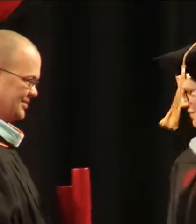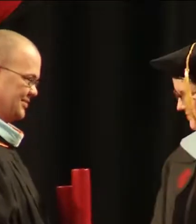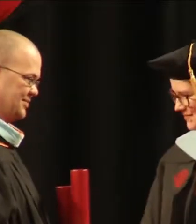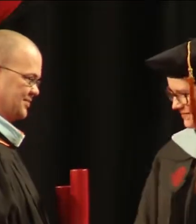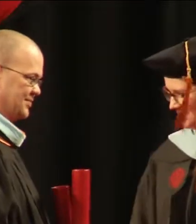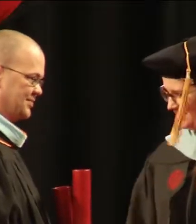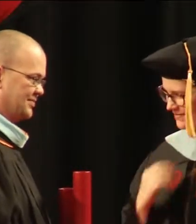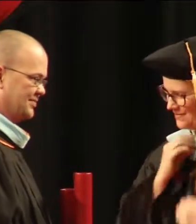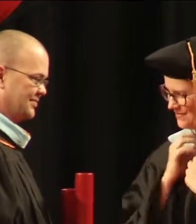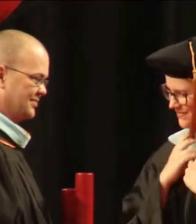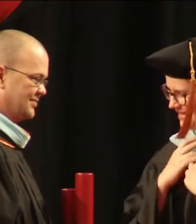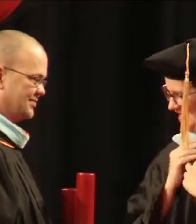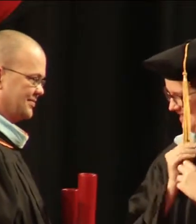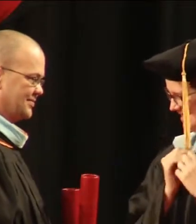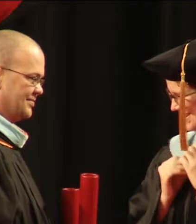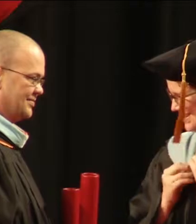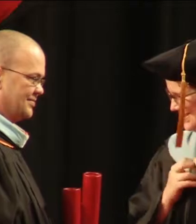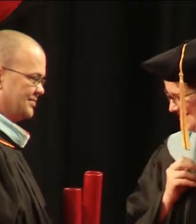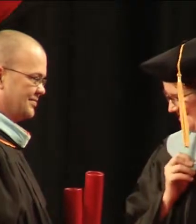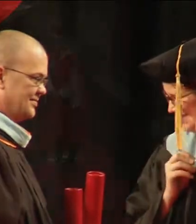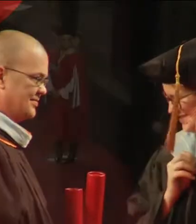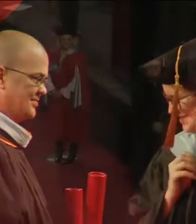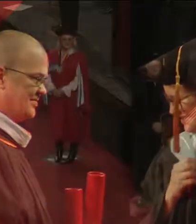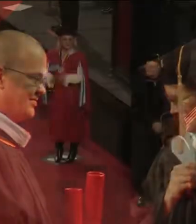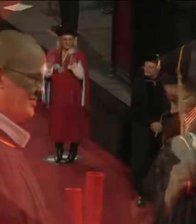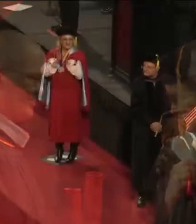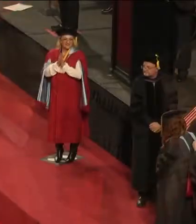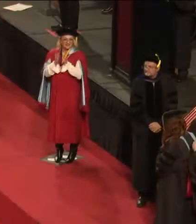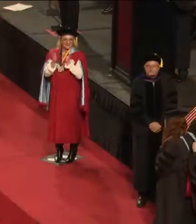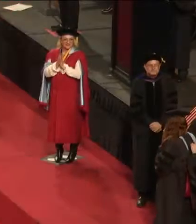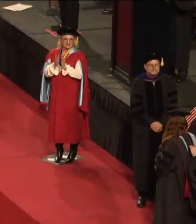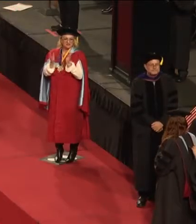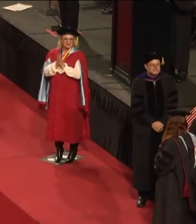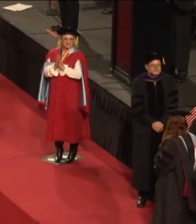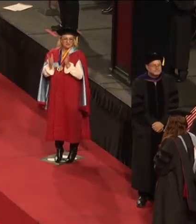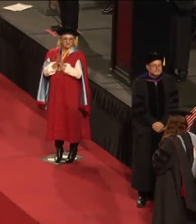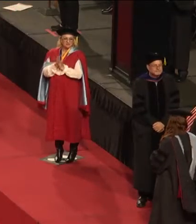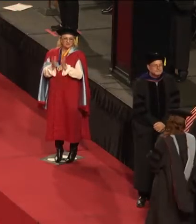Congratulations to all of these doctoral students on a job well done. Thank you.